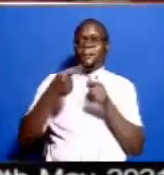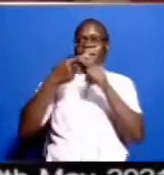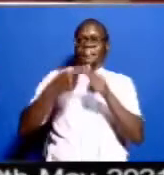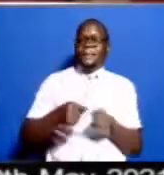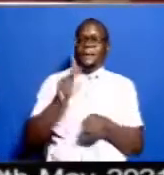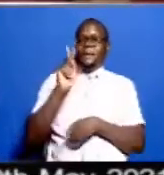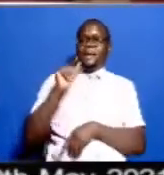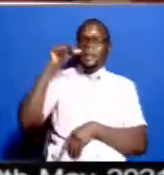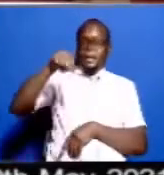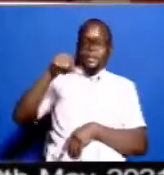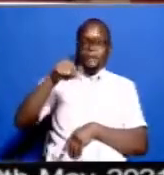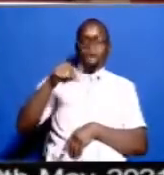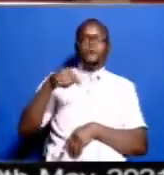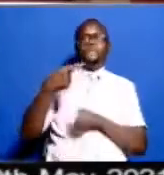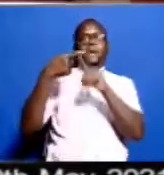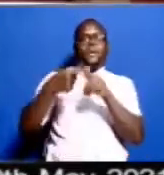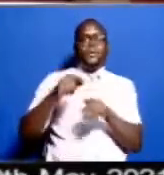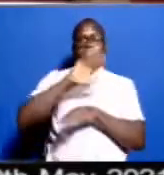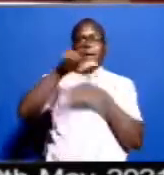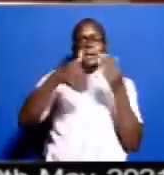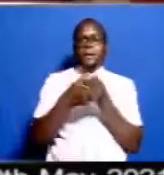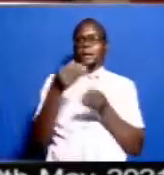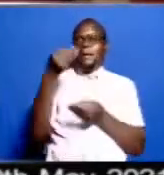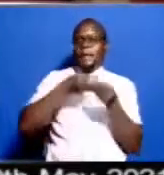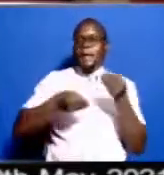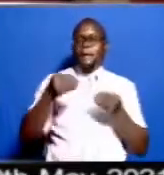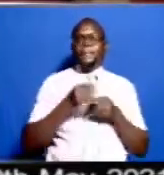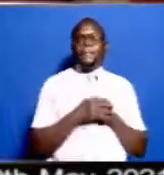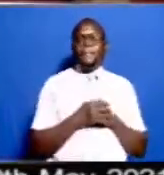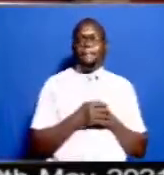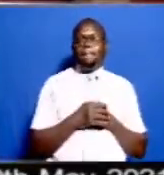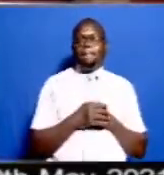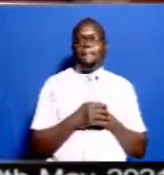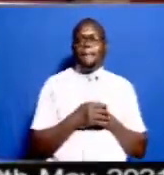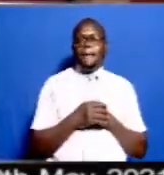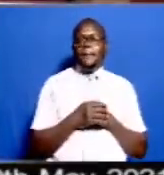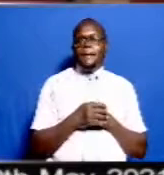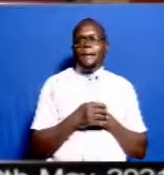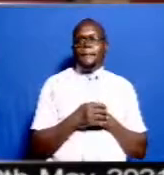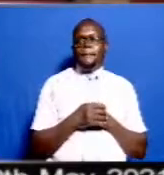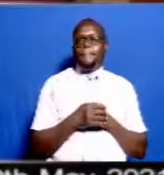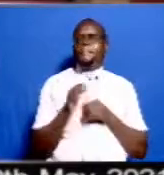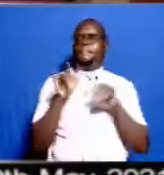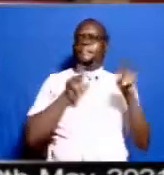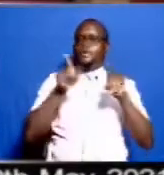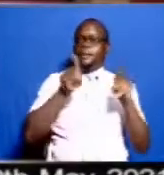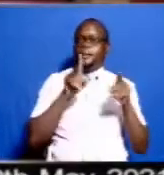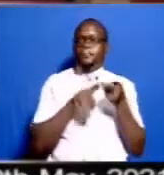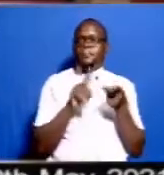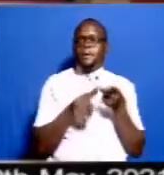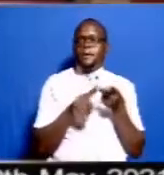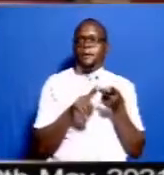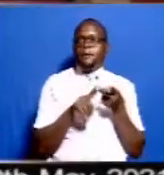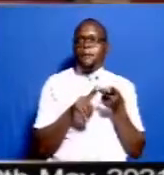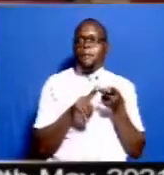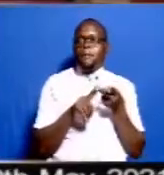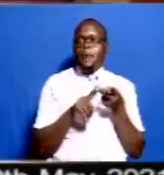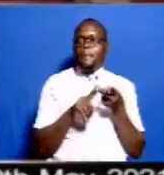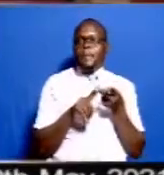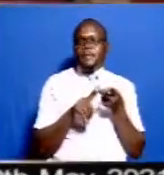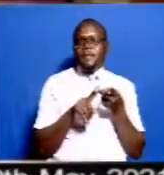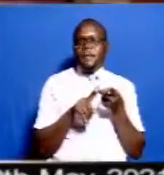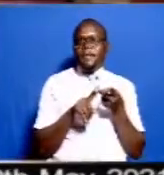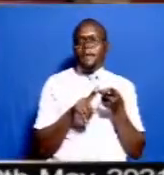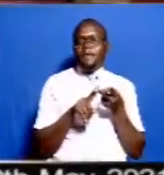Airways, you kill all the economy that is supported through transportation, be it tourism, be it agriculture, be it horticulture. And